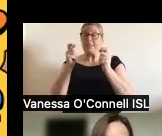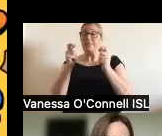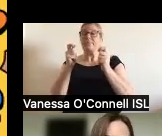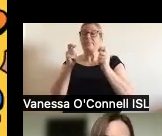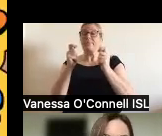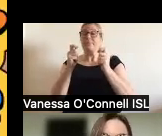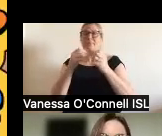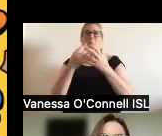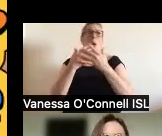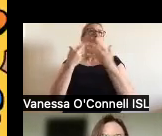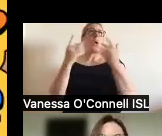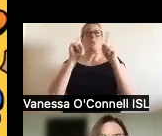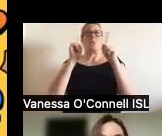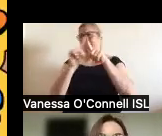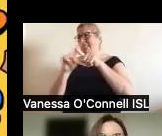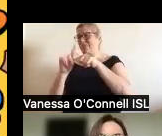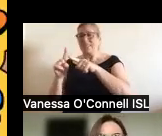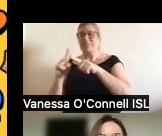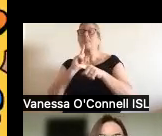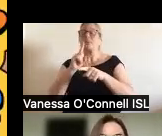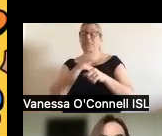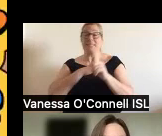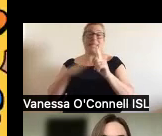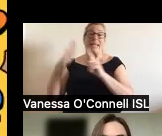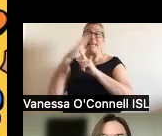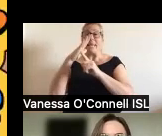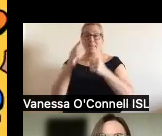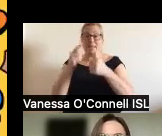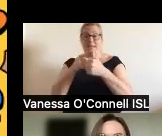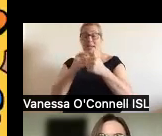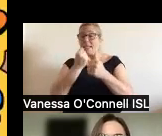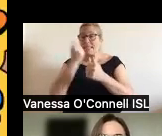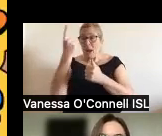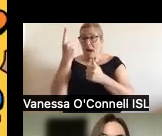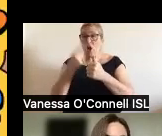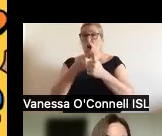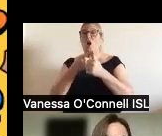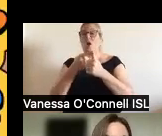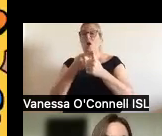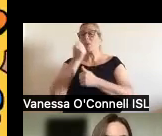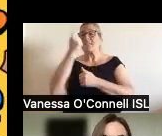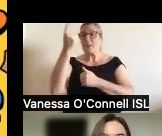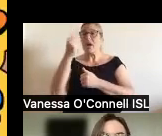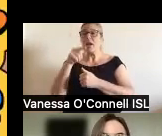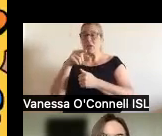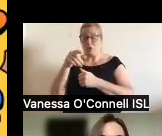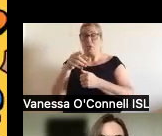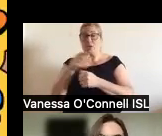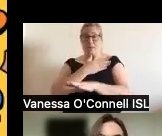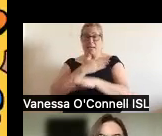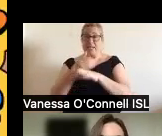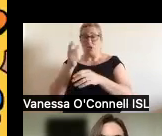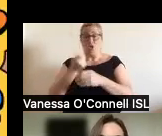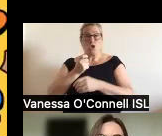loads of different trainings, but the key ones are things like Inspire. So Inspire is the beginning of your journey. You're starting to